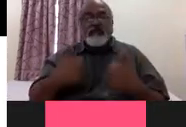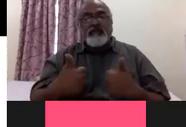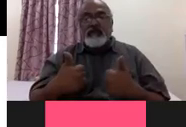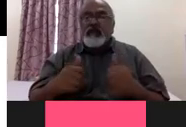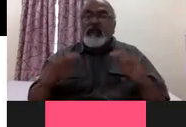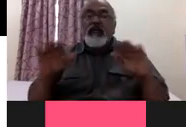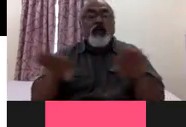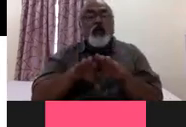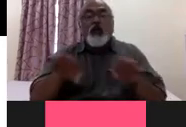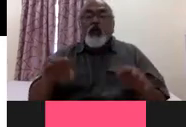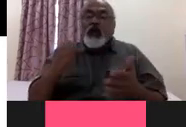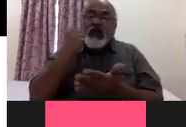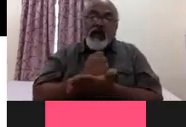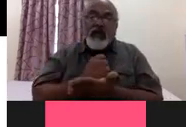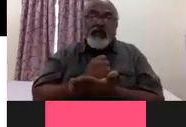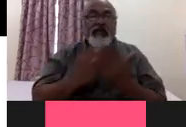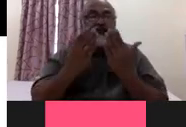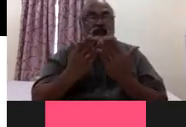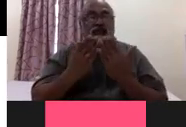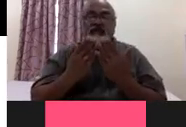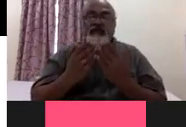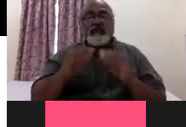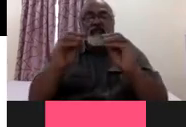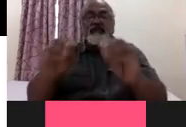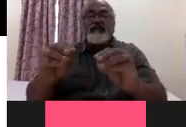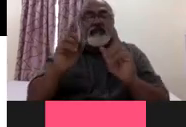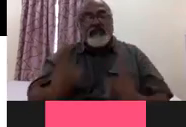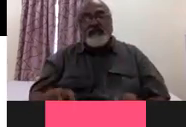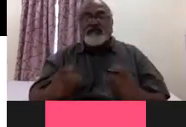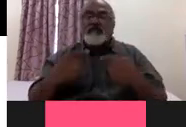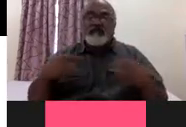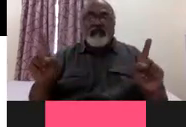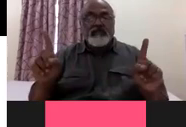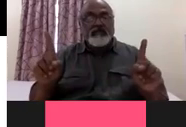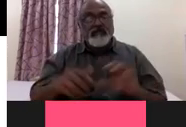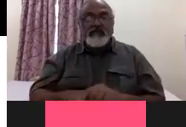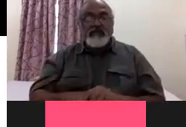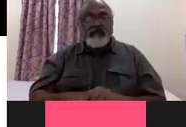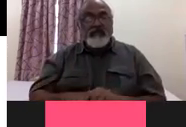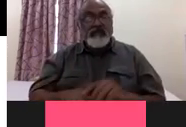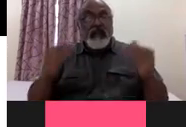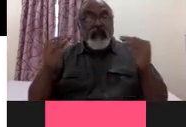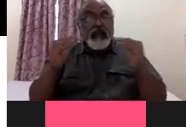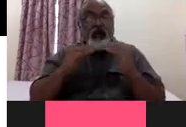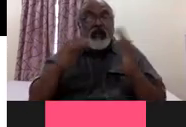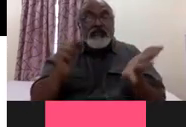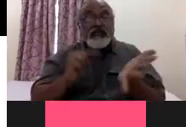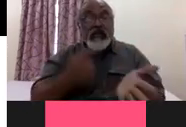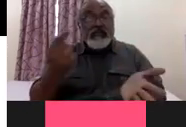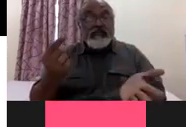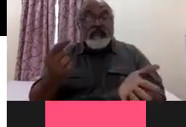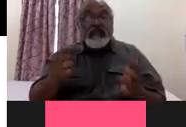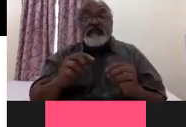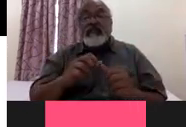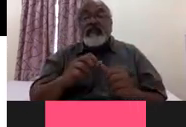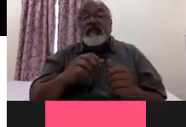equal chance to get educated. Correct. However, equal opportunity considers the other